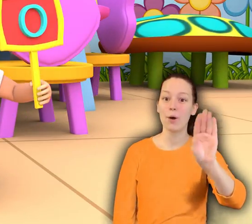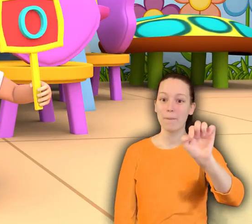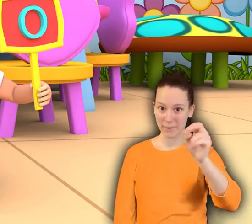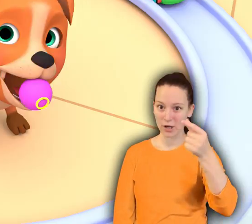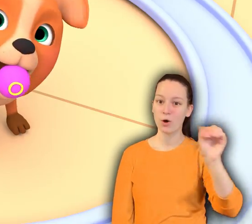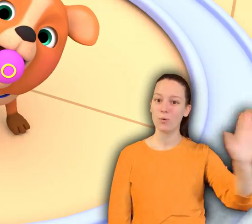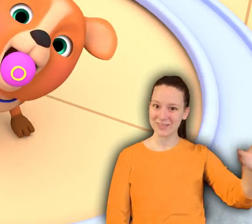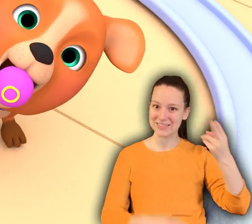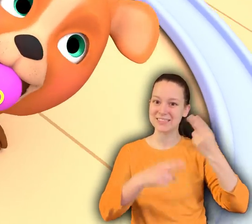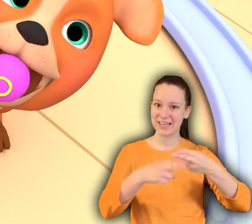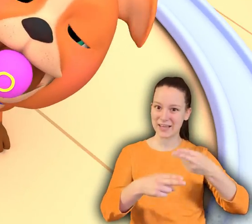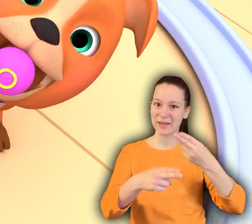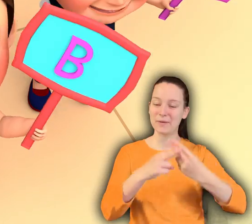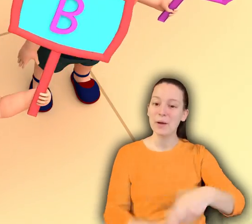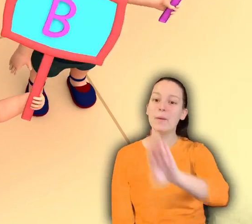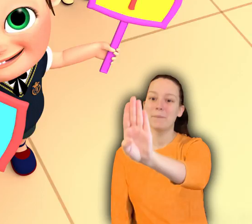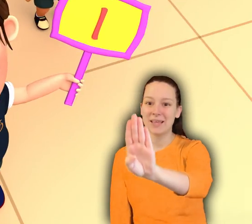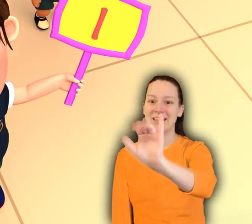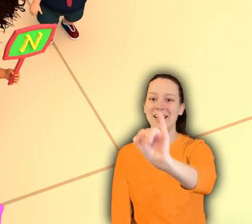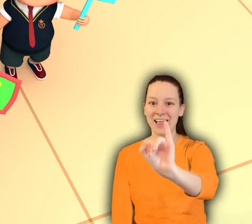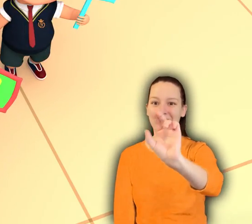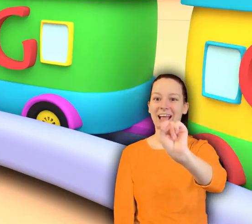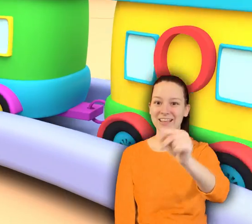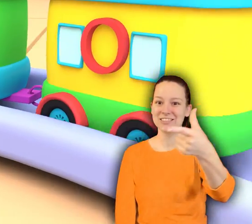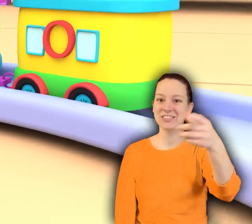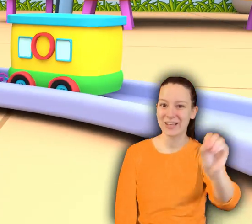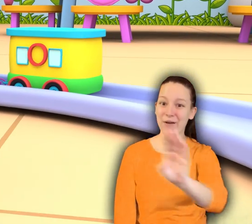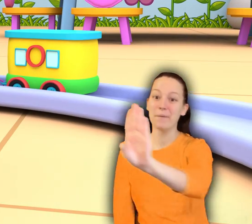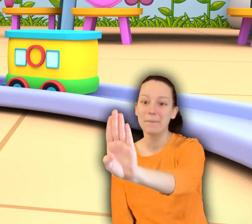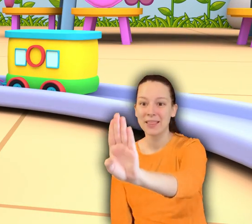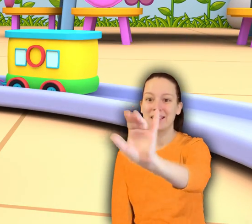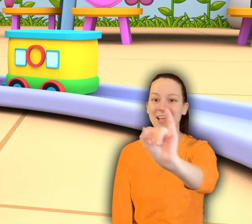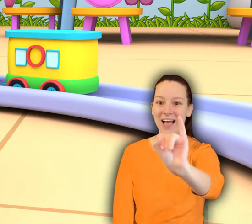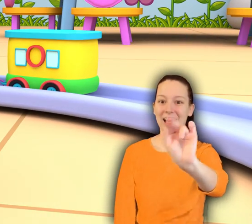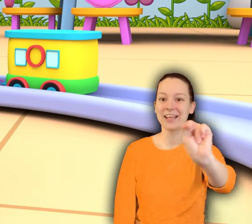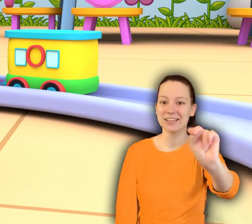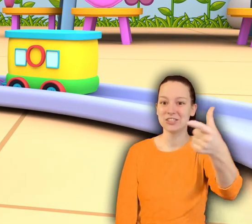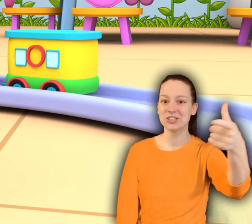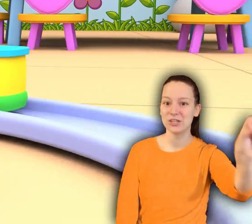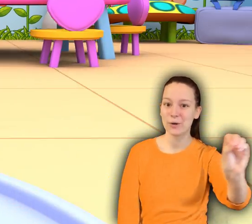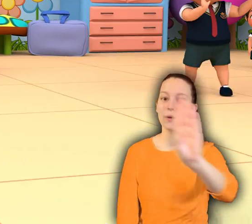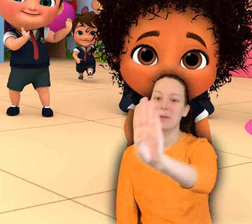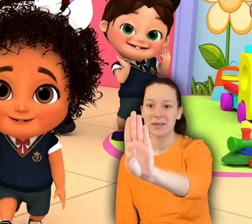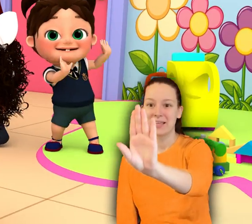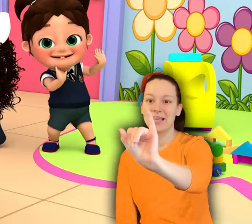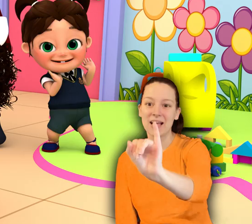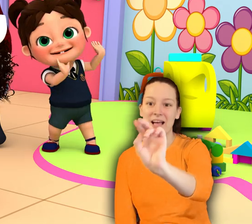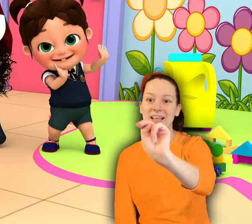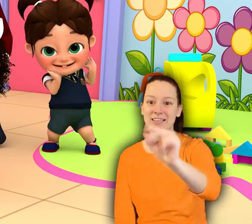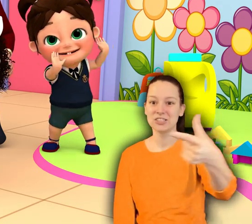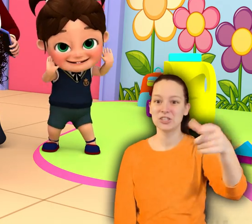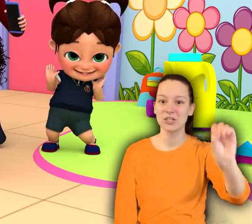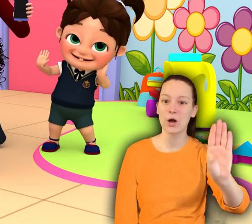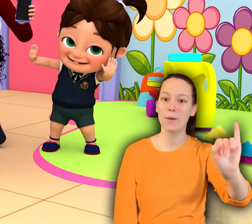n g o and think was his name b i n g o b i n o